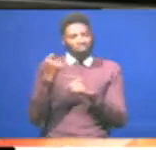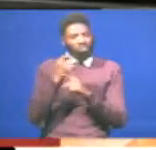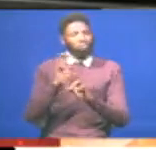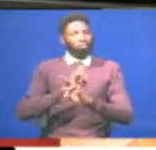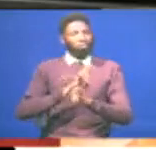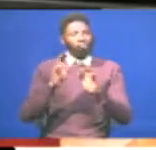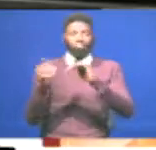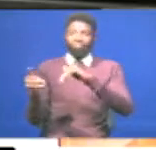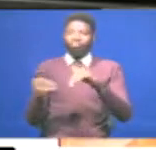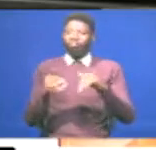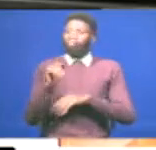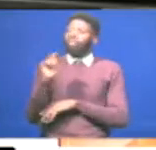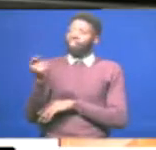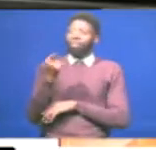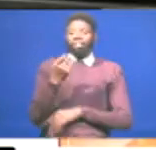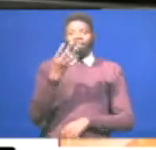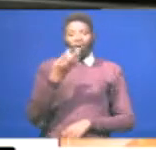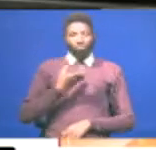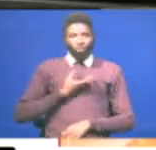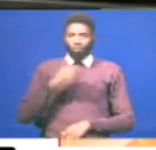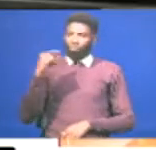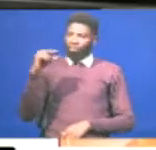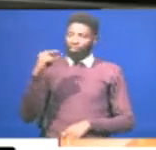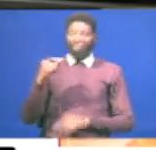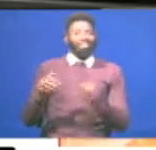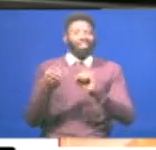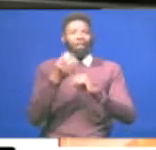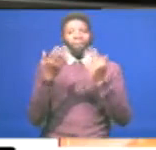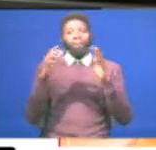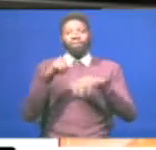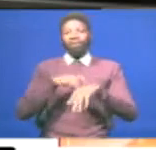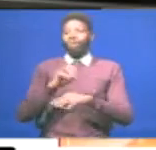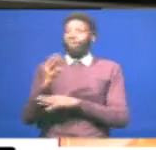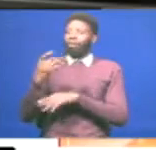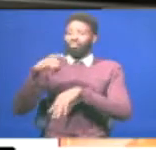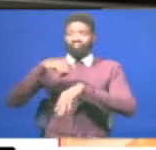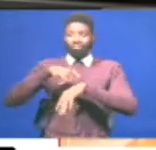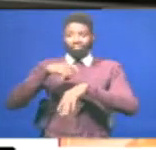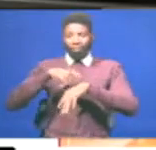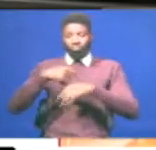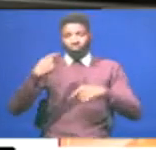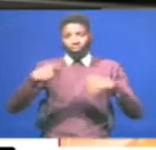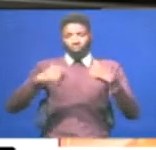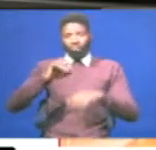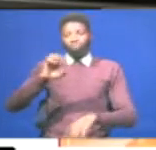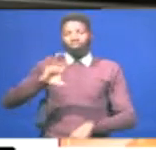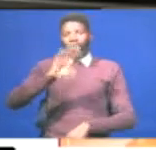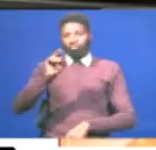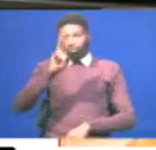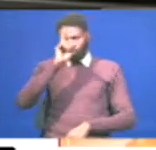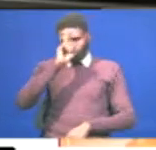Kenya bagged 4 gold medals today in the ongoing 4th edition of the Eastern Africa Police Chiefs